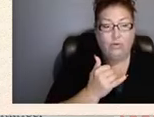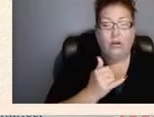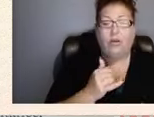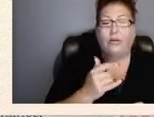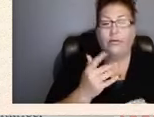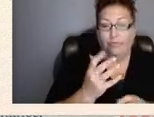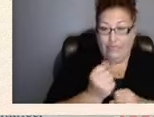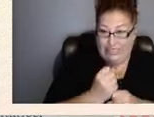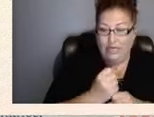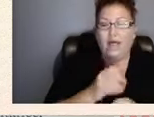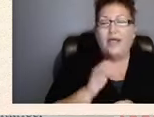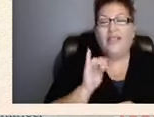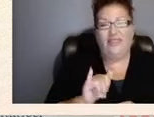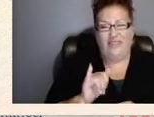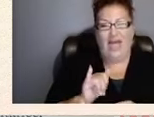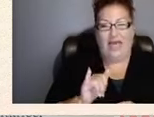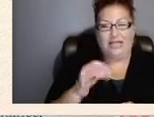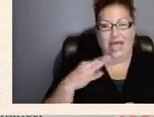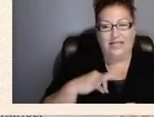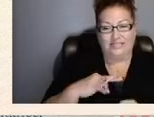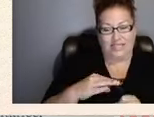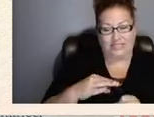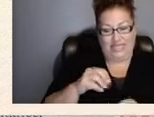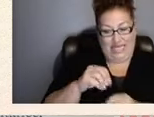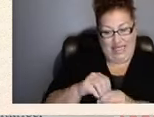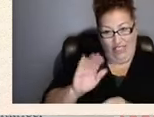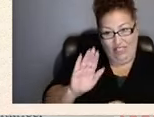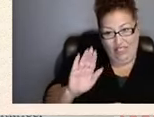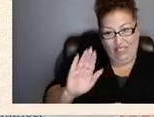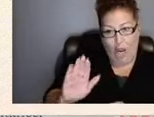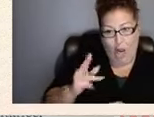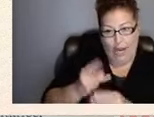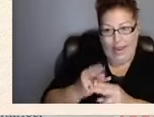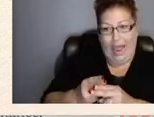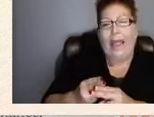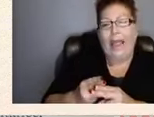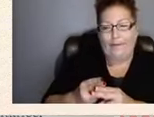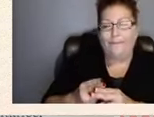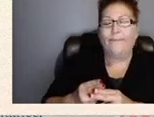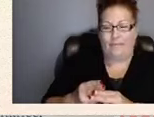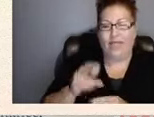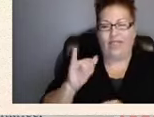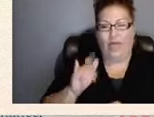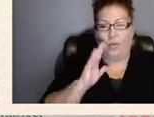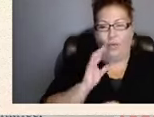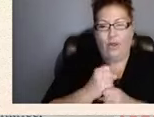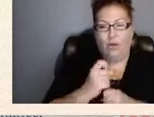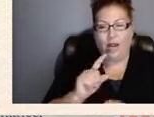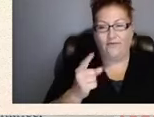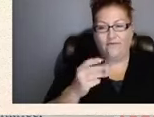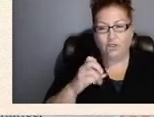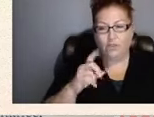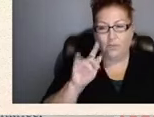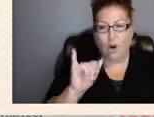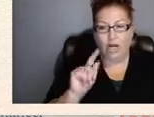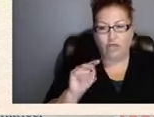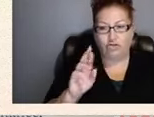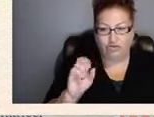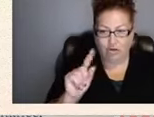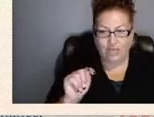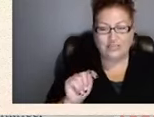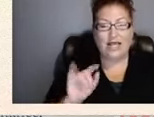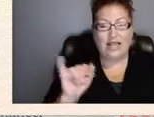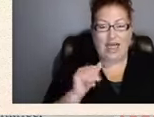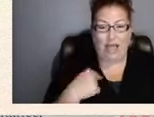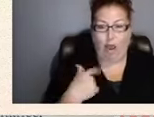if they're the individual's own money, that's going to be creating a first party trust. And as I've already mentioned, the